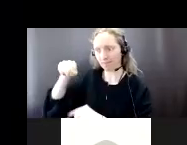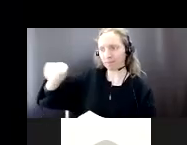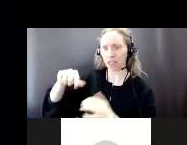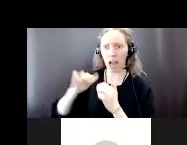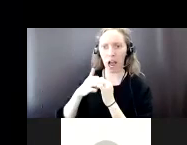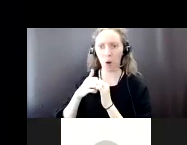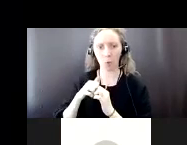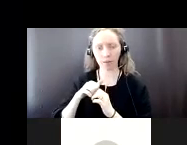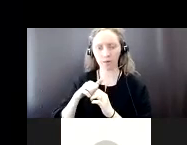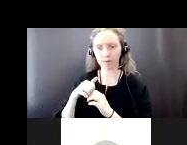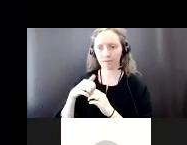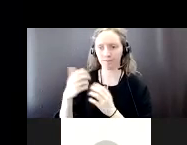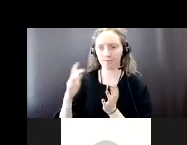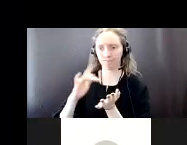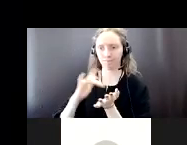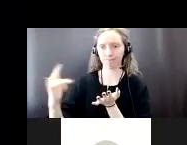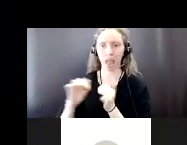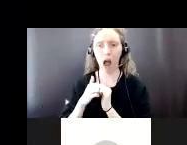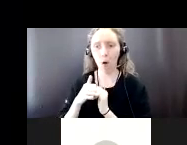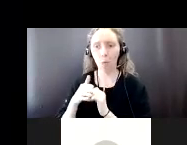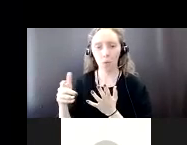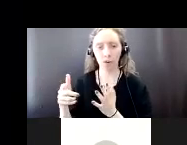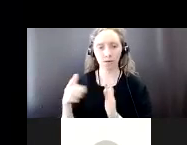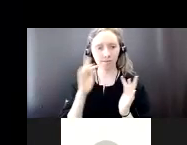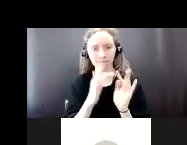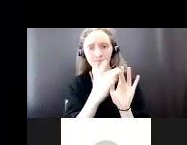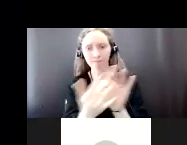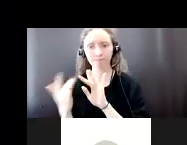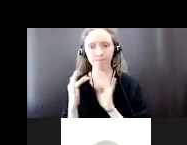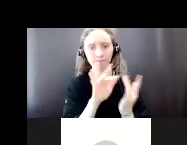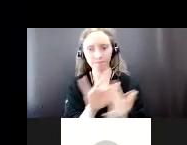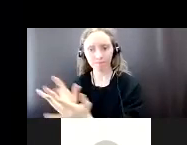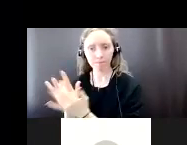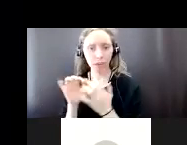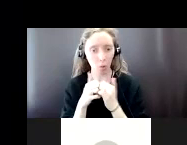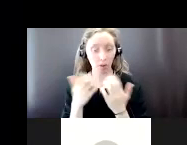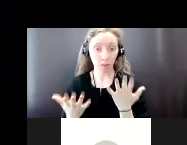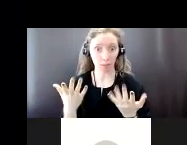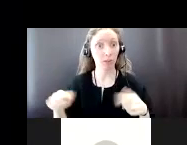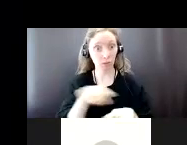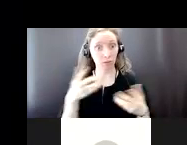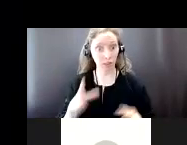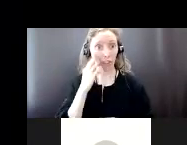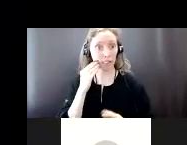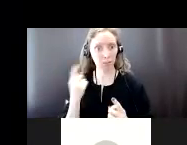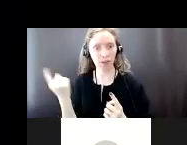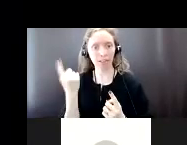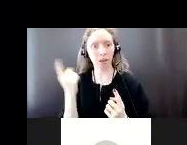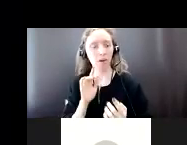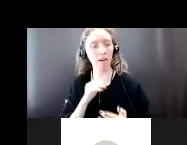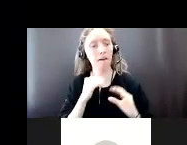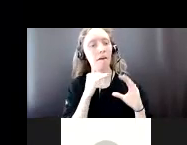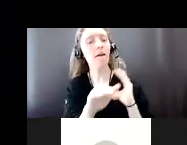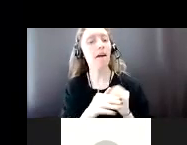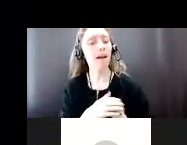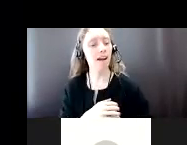these wonderful emails and been approached by these fraudsters in some of these ways. Sometimes we get these emails and text messages